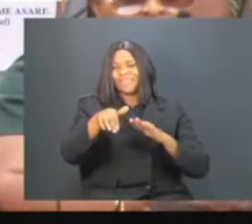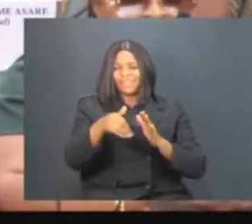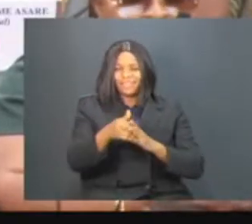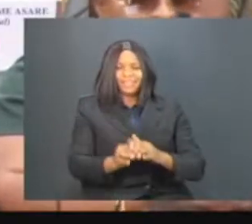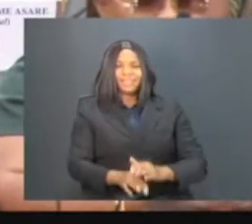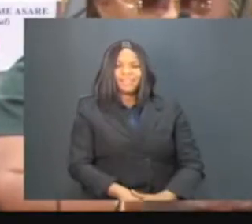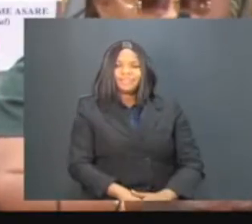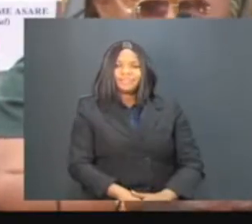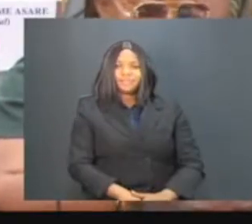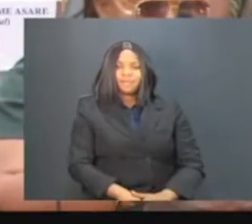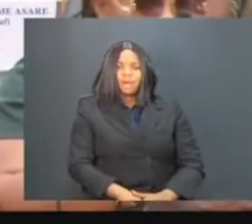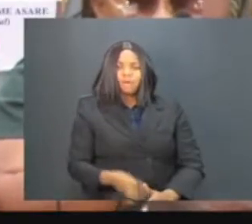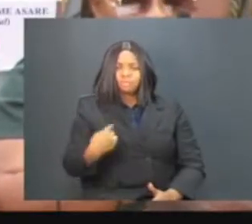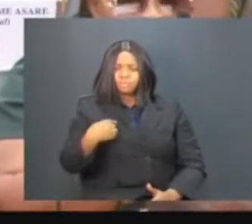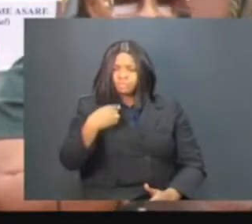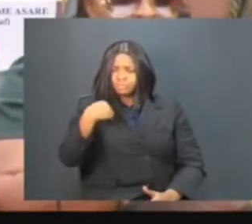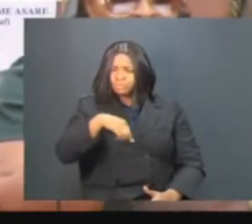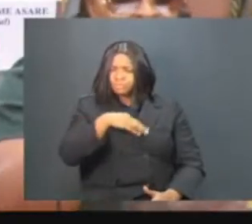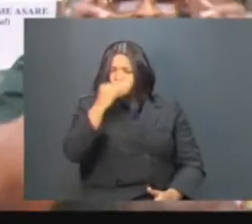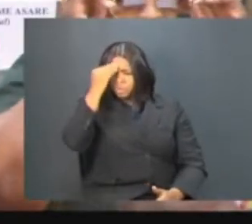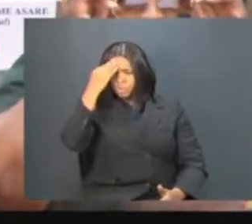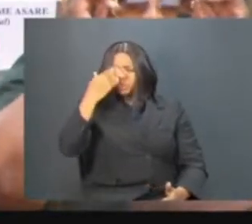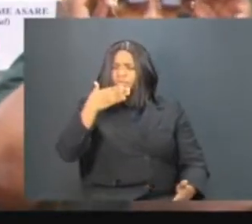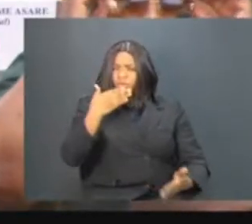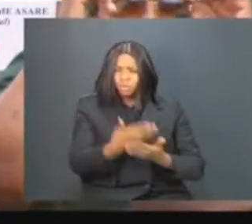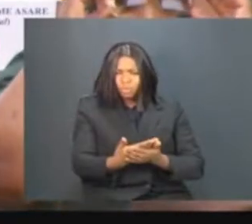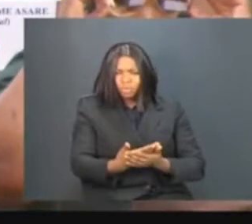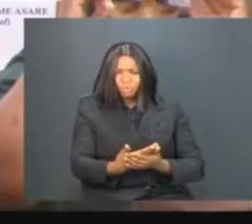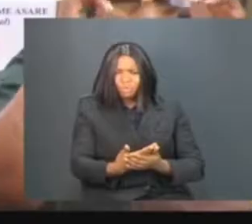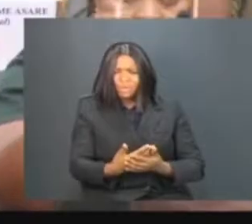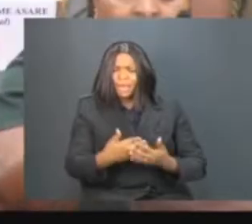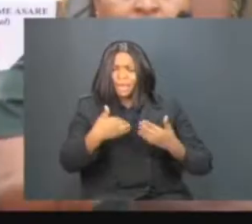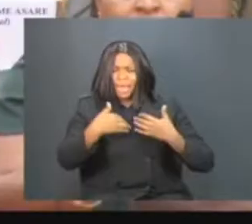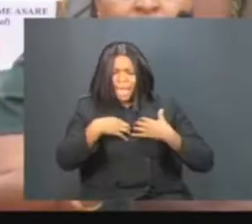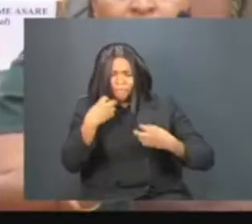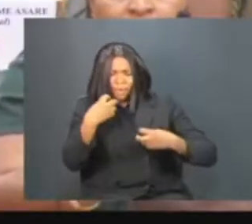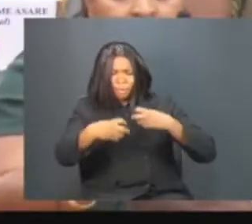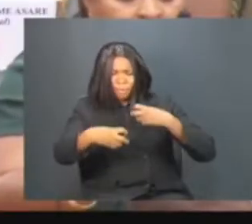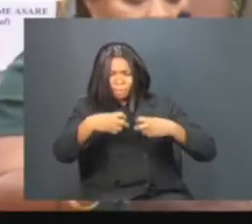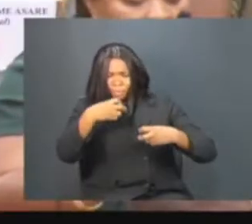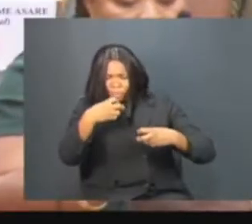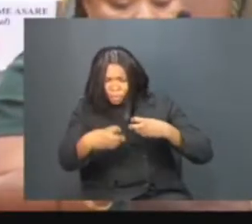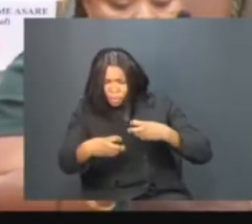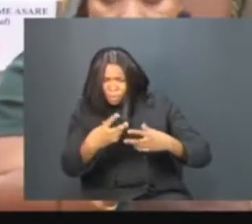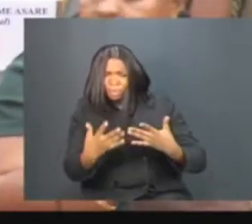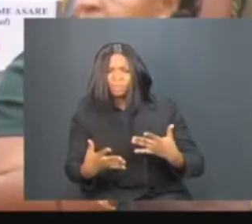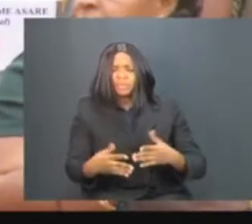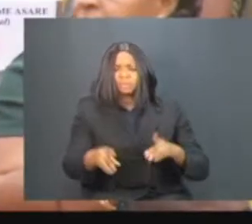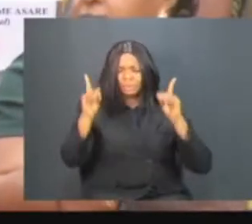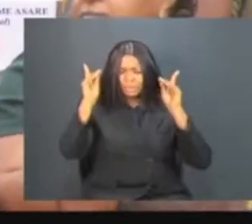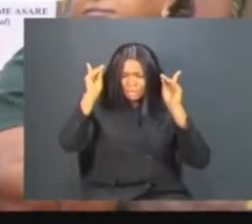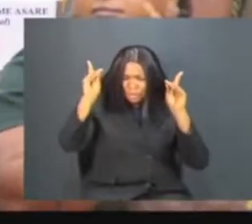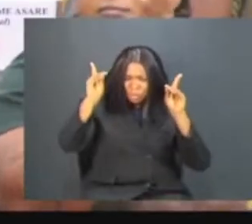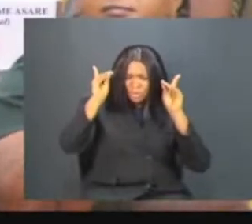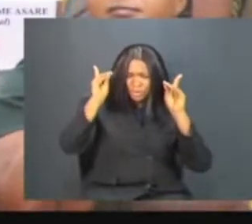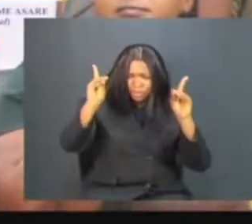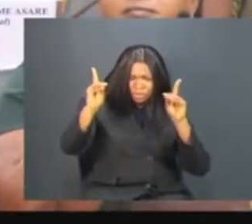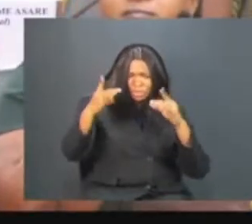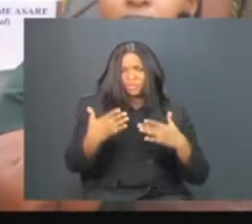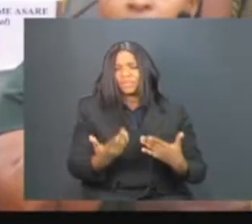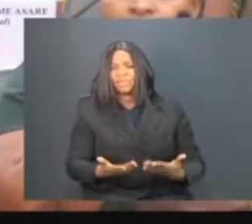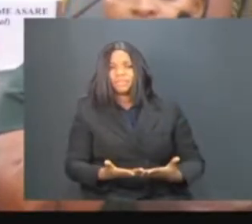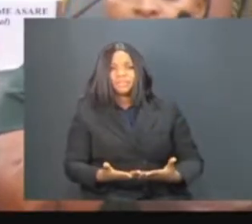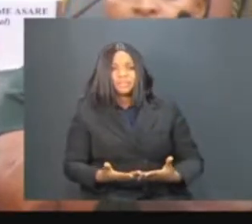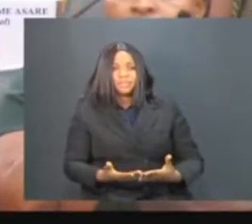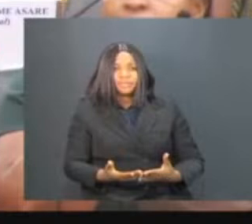very well. Look, it was chaotic. It was characterized by demonstrations,